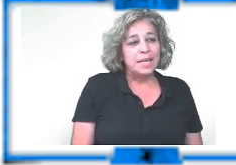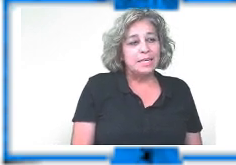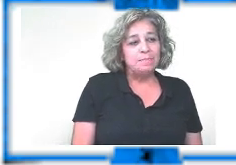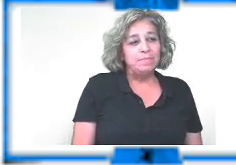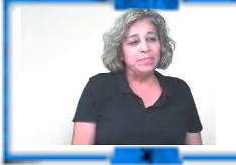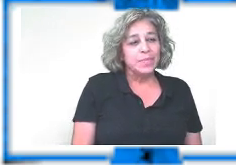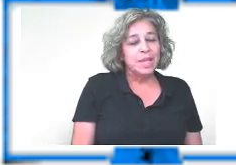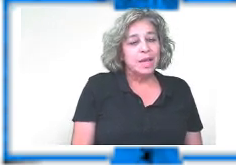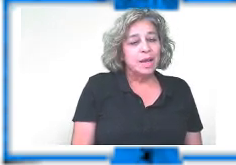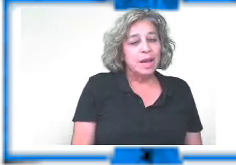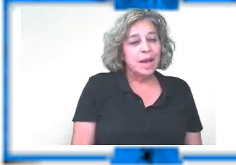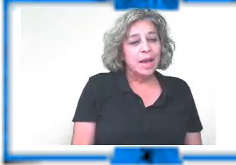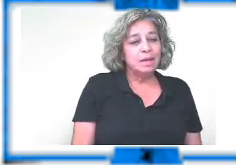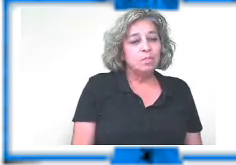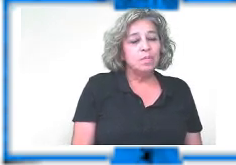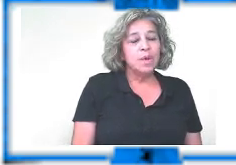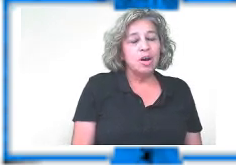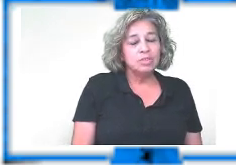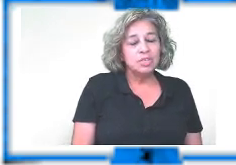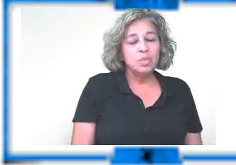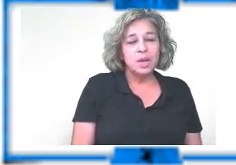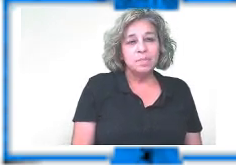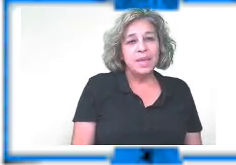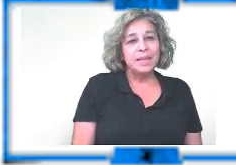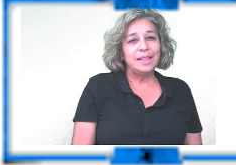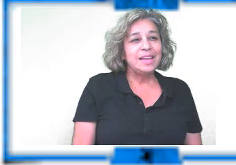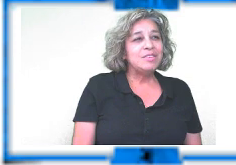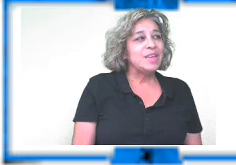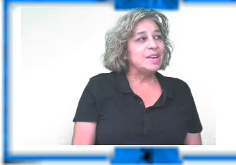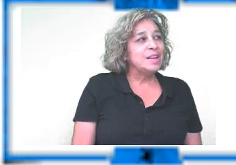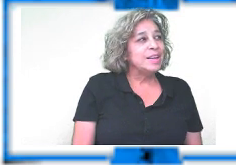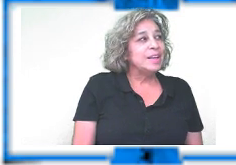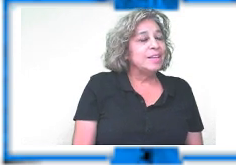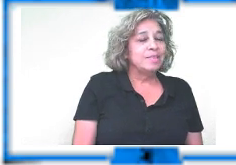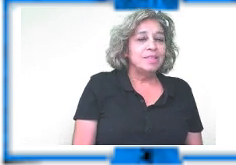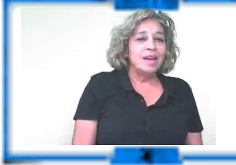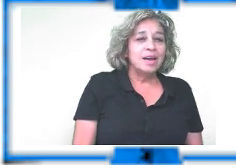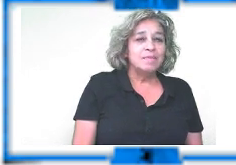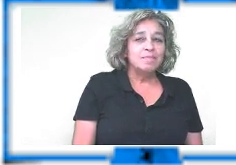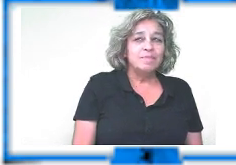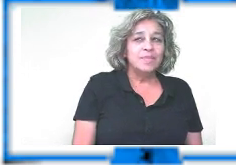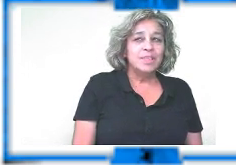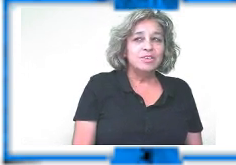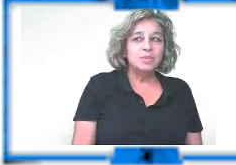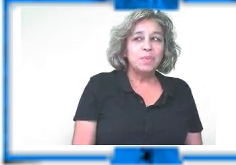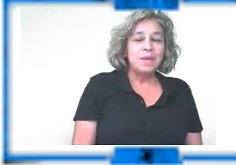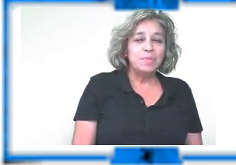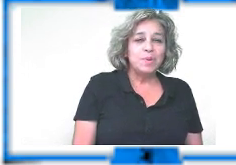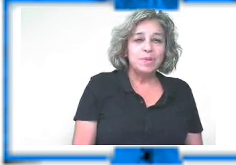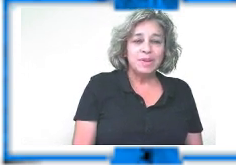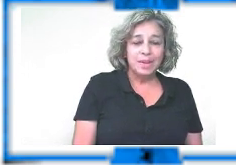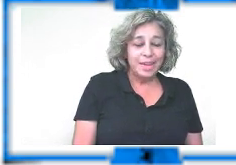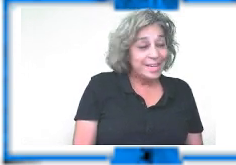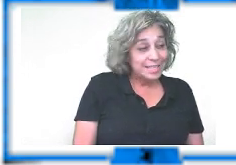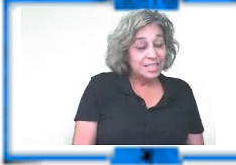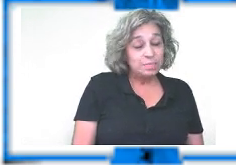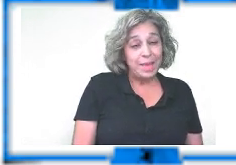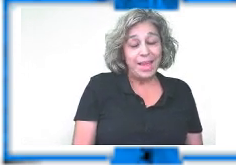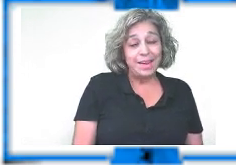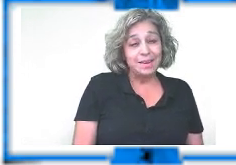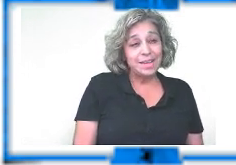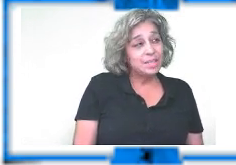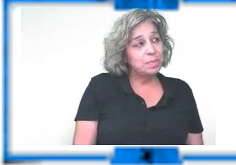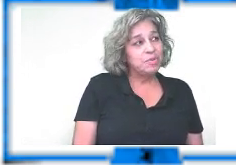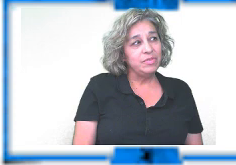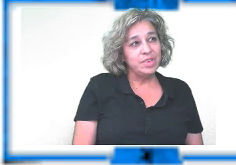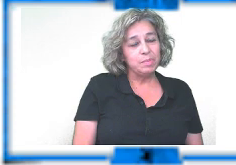but I also want to make clear that there's people, he's in